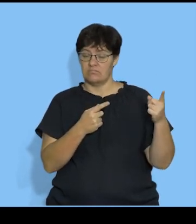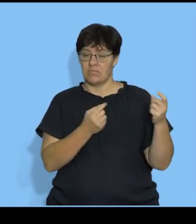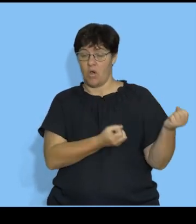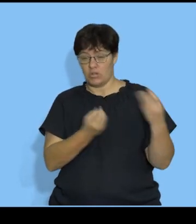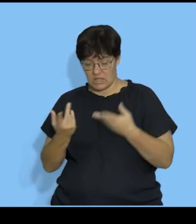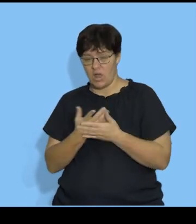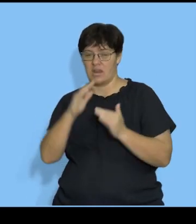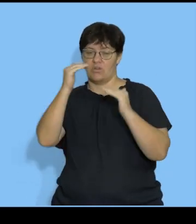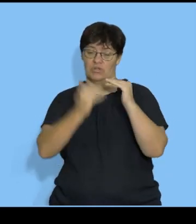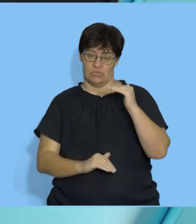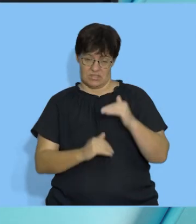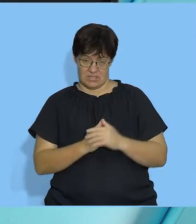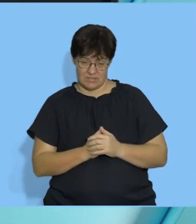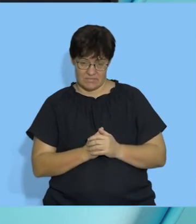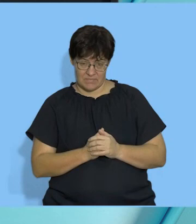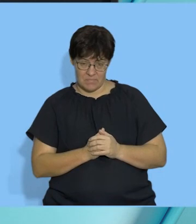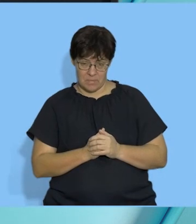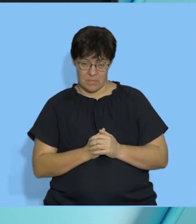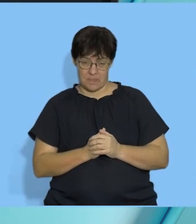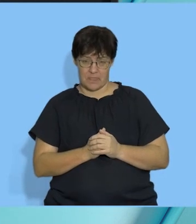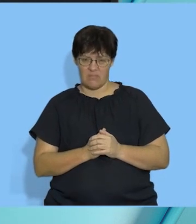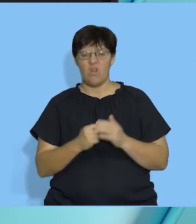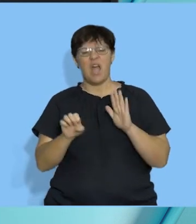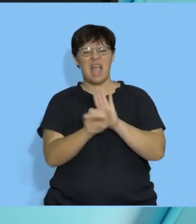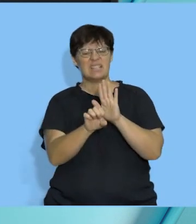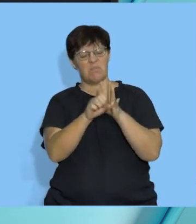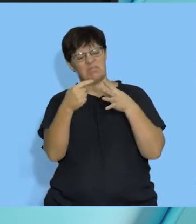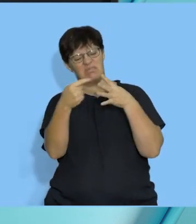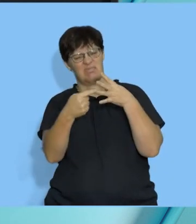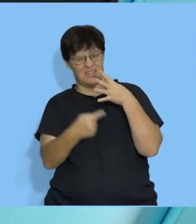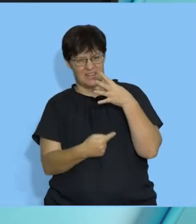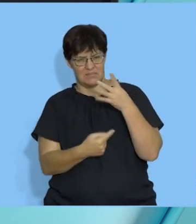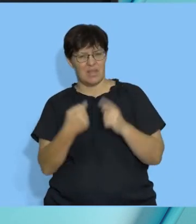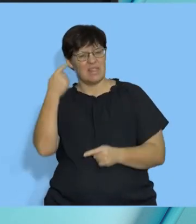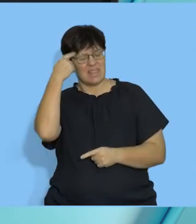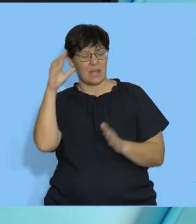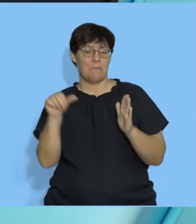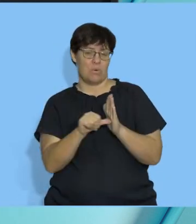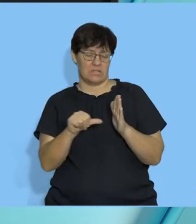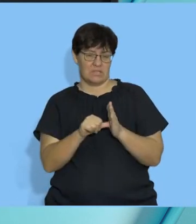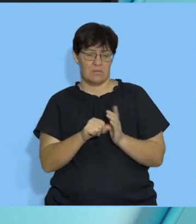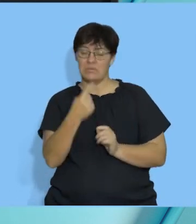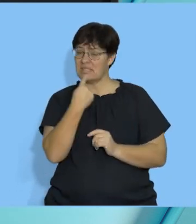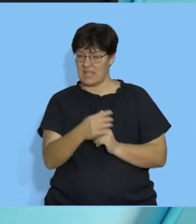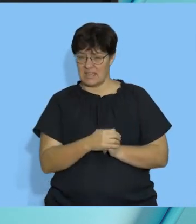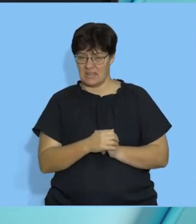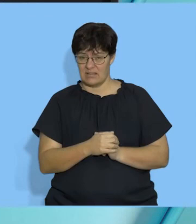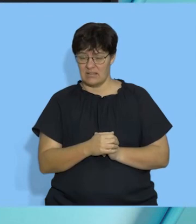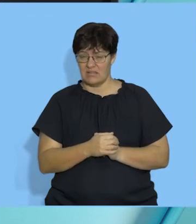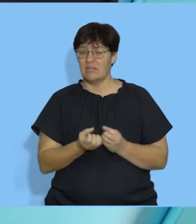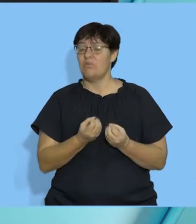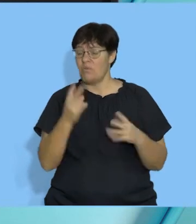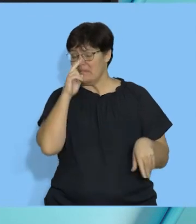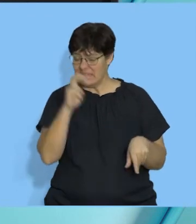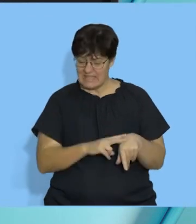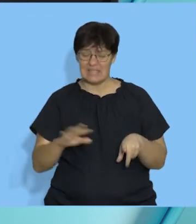agent. I think beyond these few examples that we have used, I think it's very important to emphasize that a lot of practice will actually go